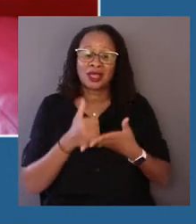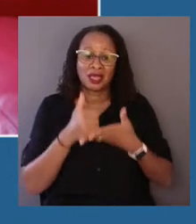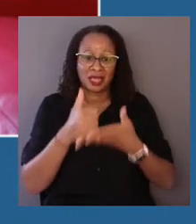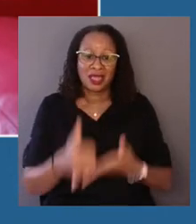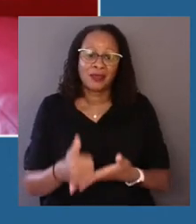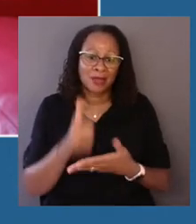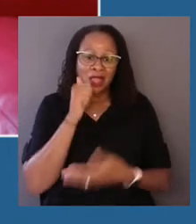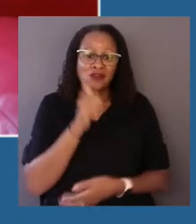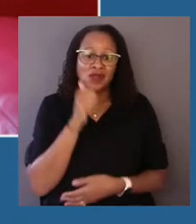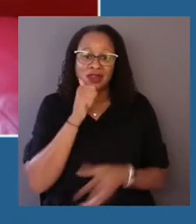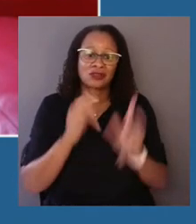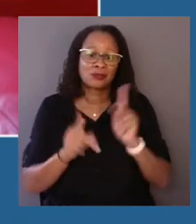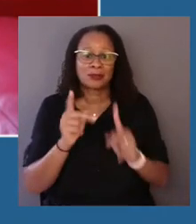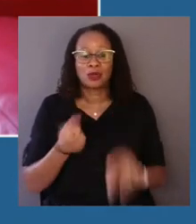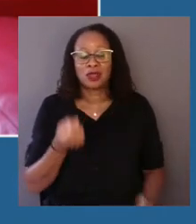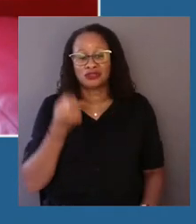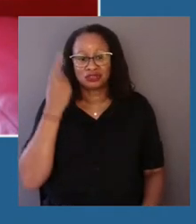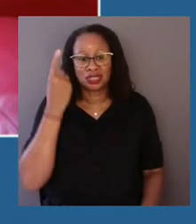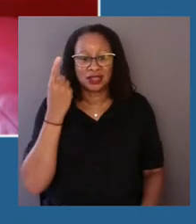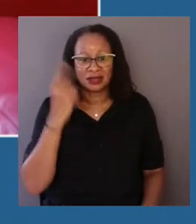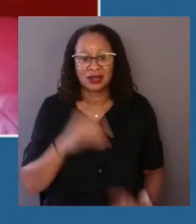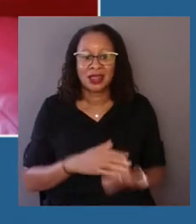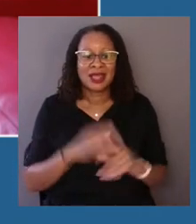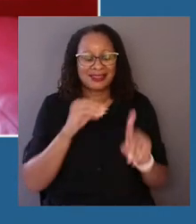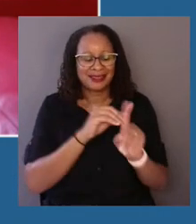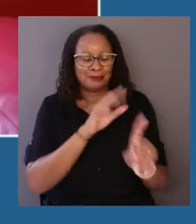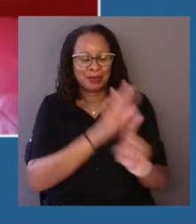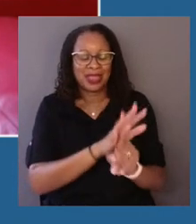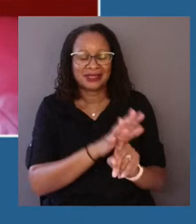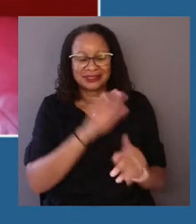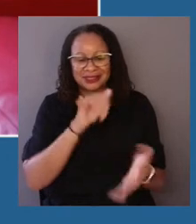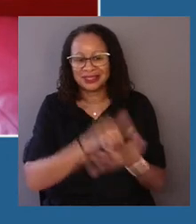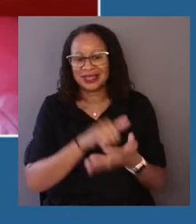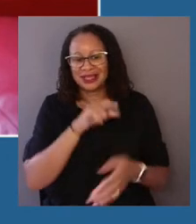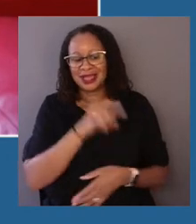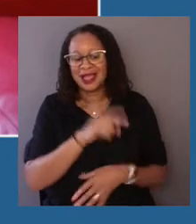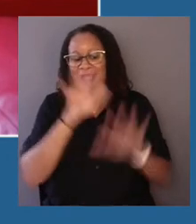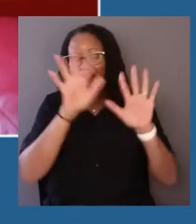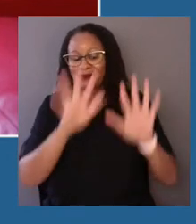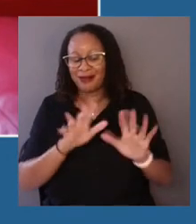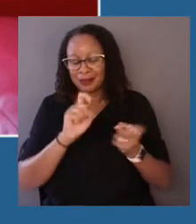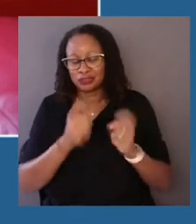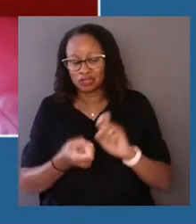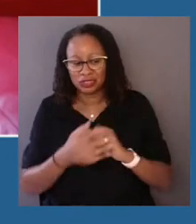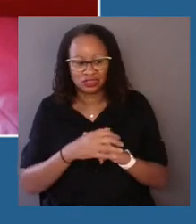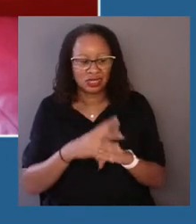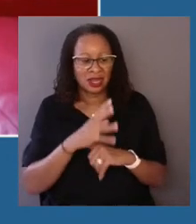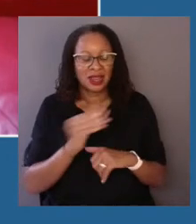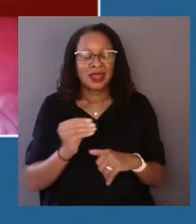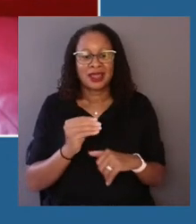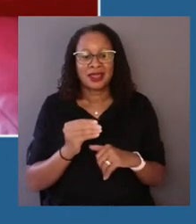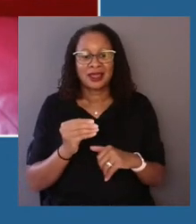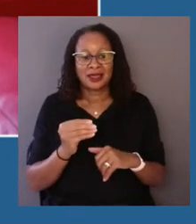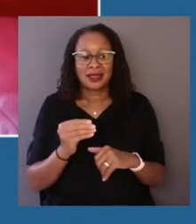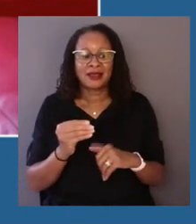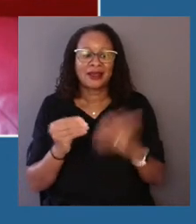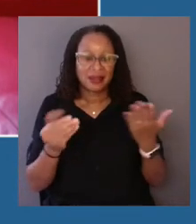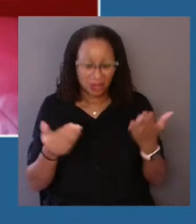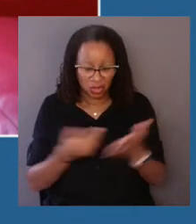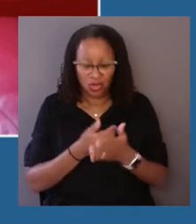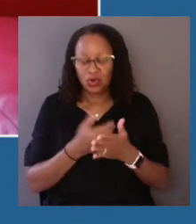folks understand the impacts that climate change and a new fossil fuel